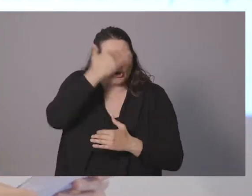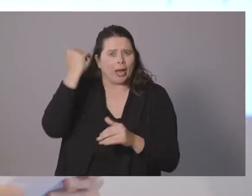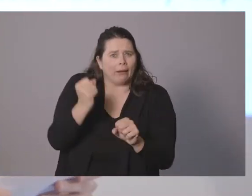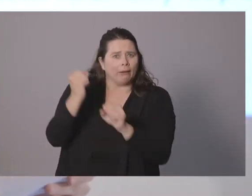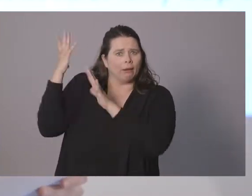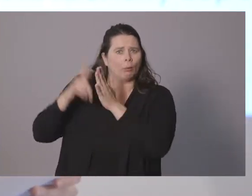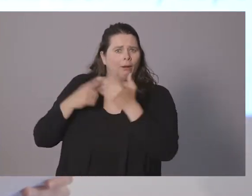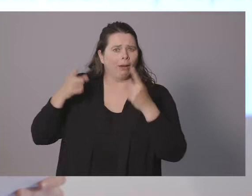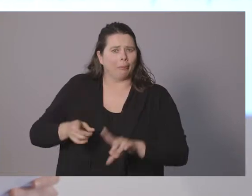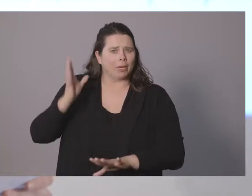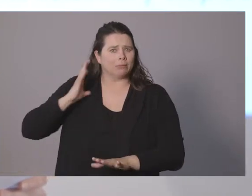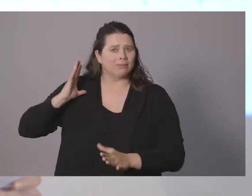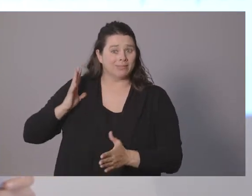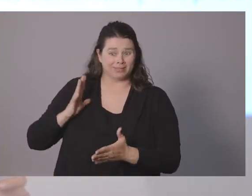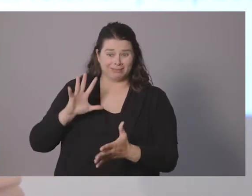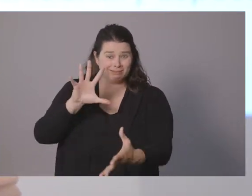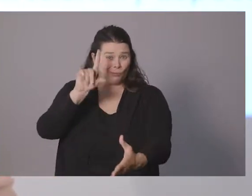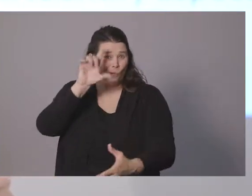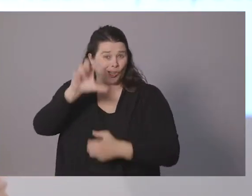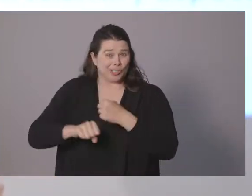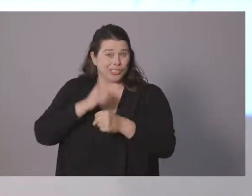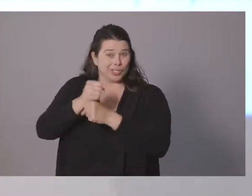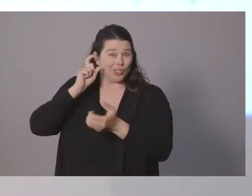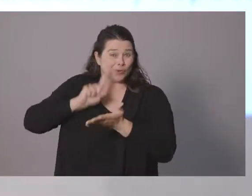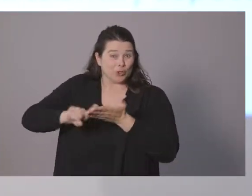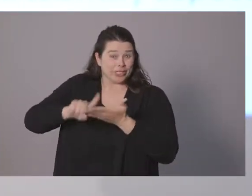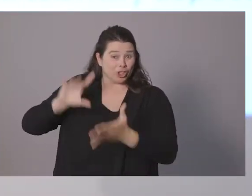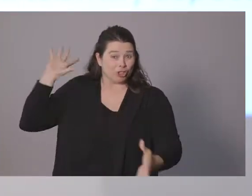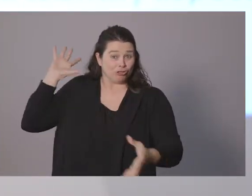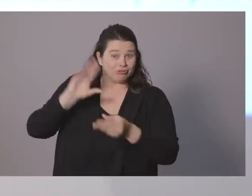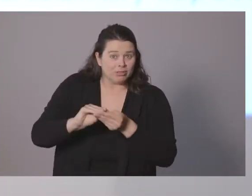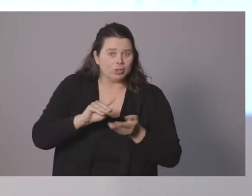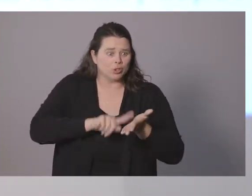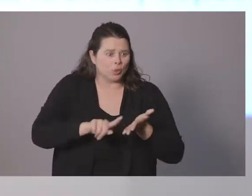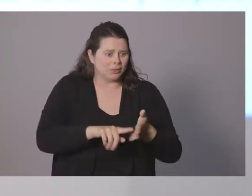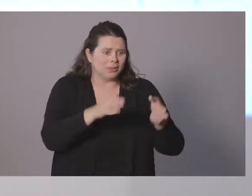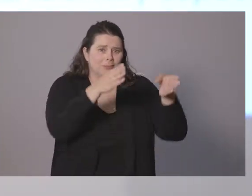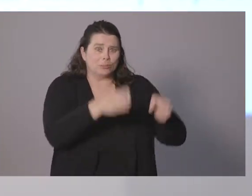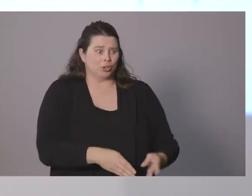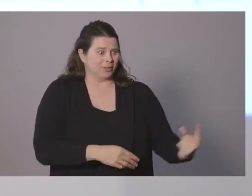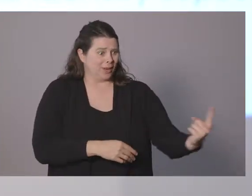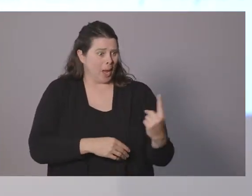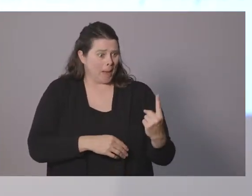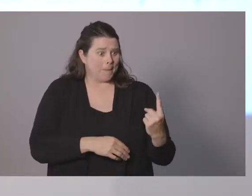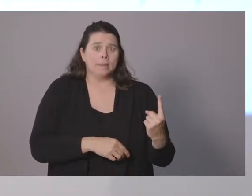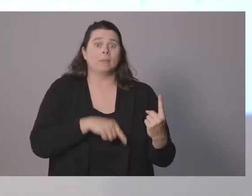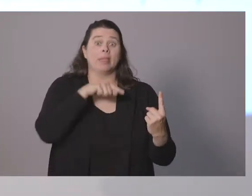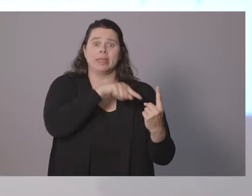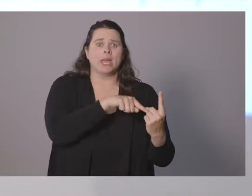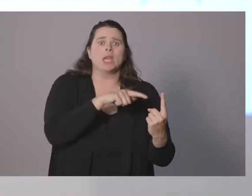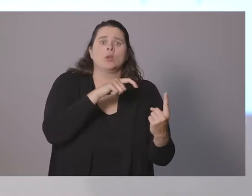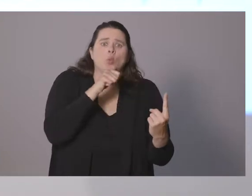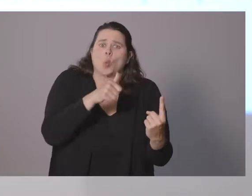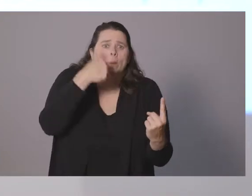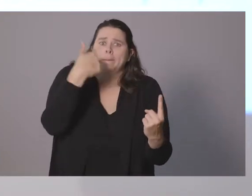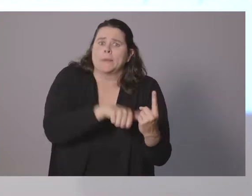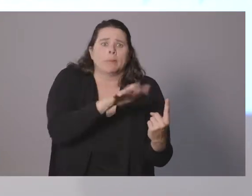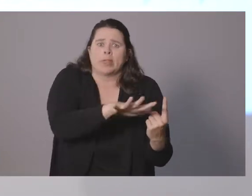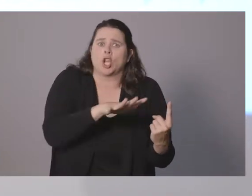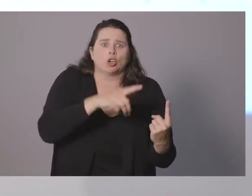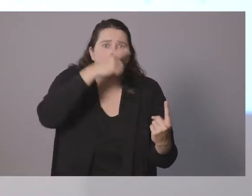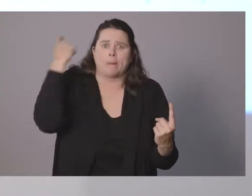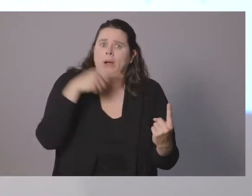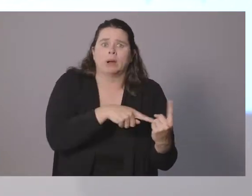instead reenact their dramas in interpersonal misery. The professionals attending to these patients have